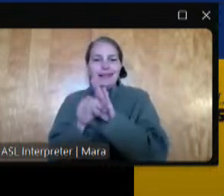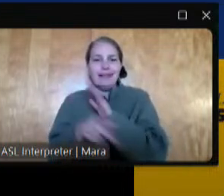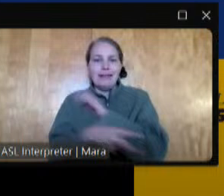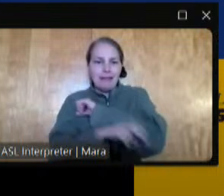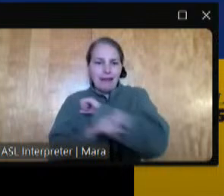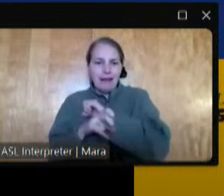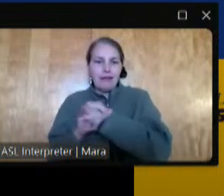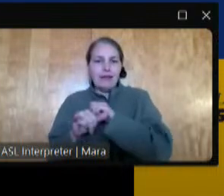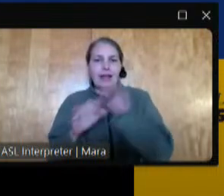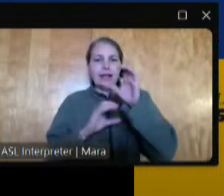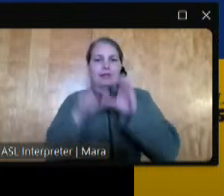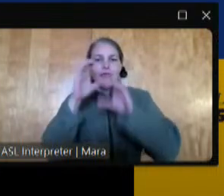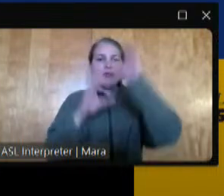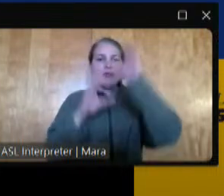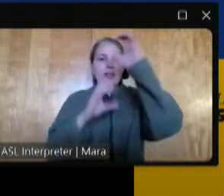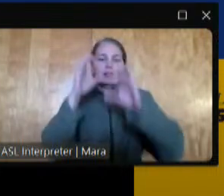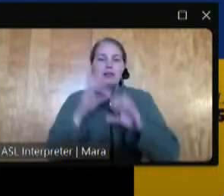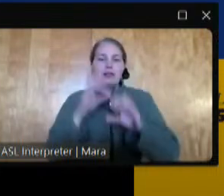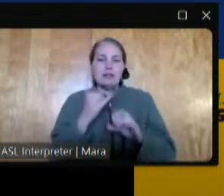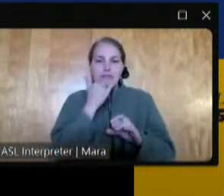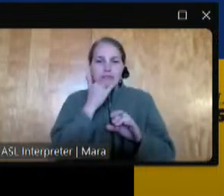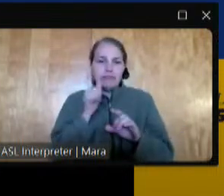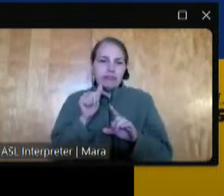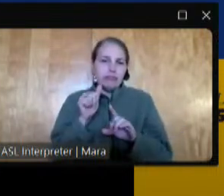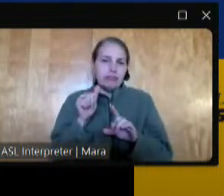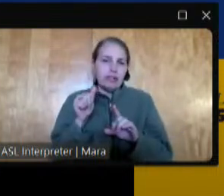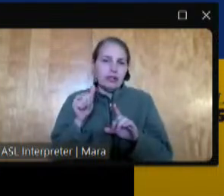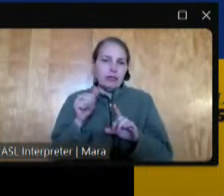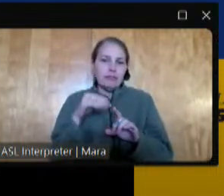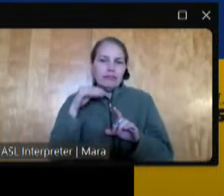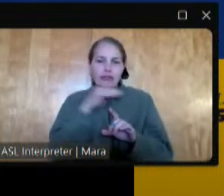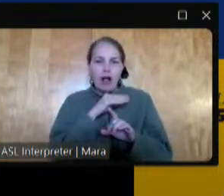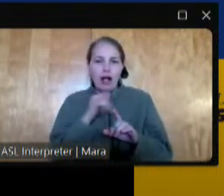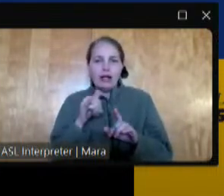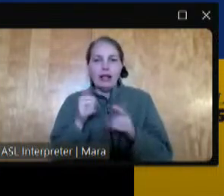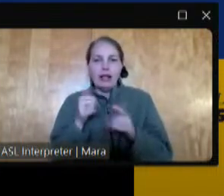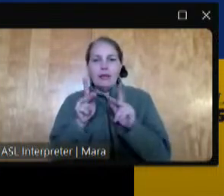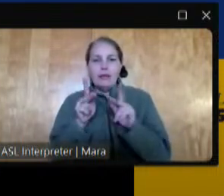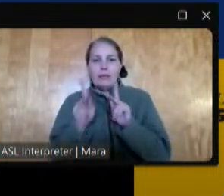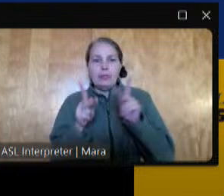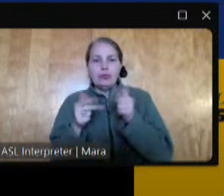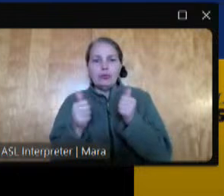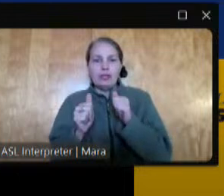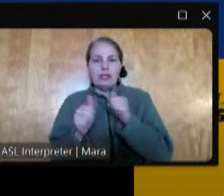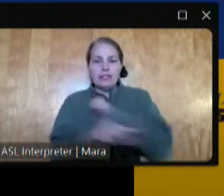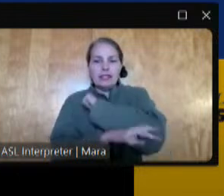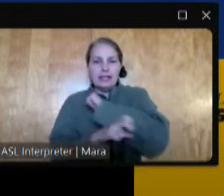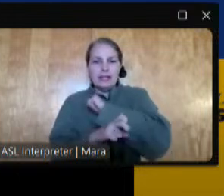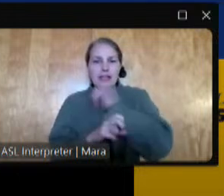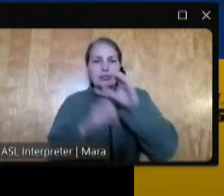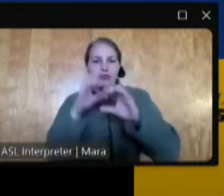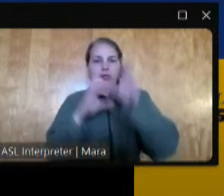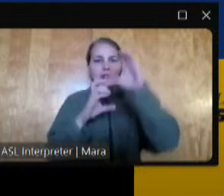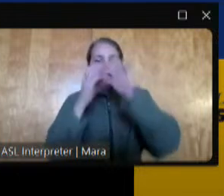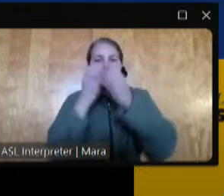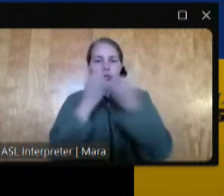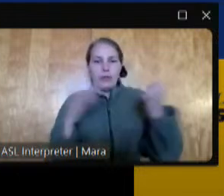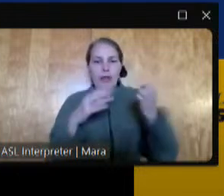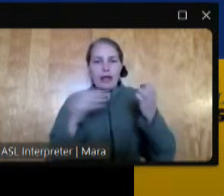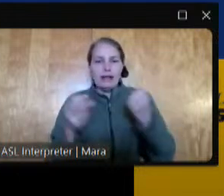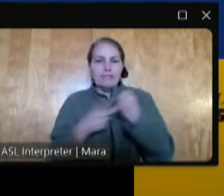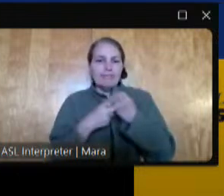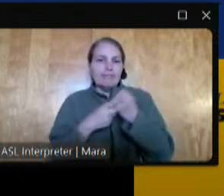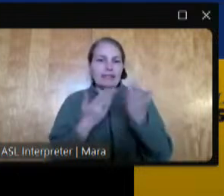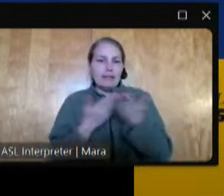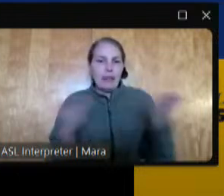have the opportunity, people are going to come in to try to steal construction equipment or supplies. We're going to have neighbor disputes as the